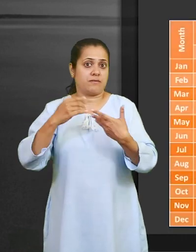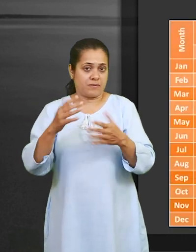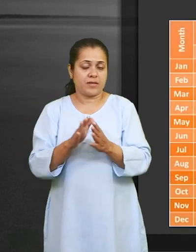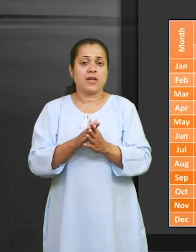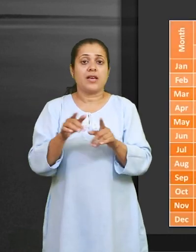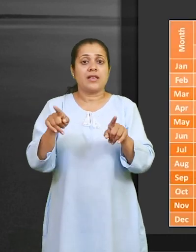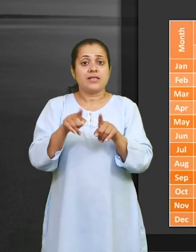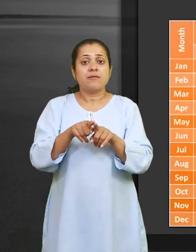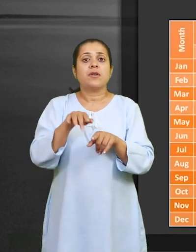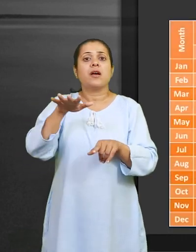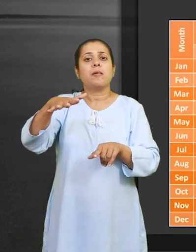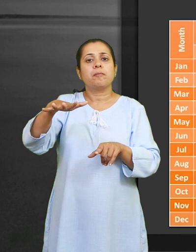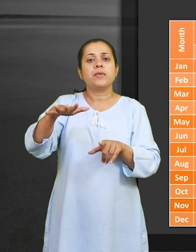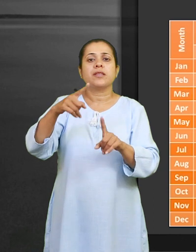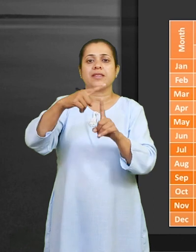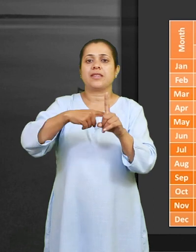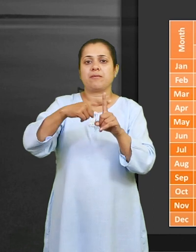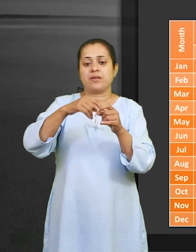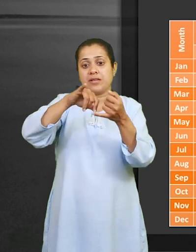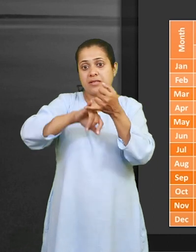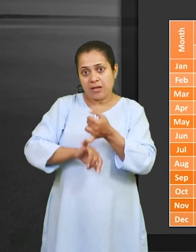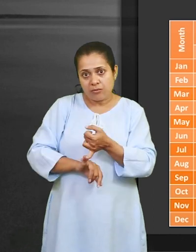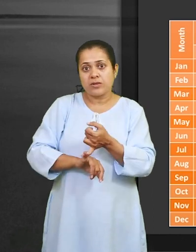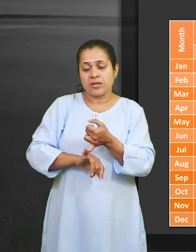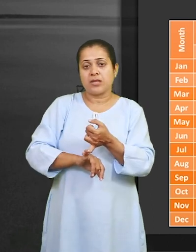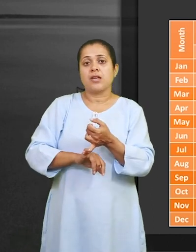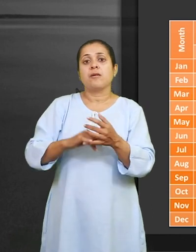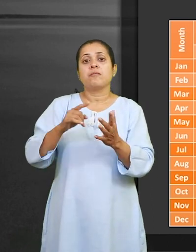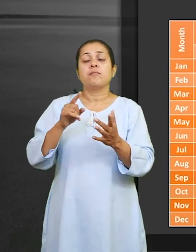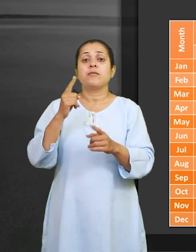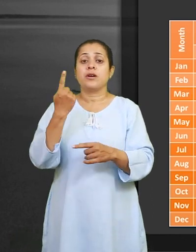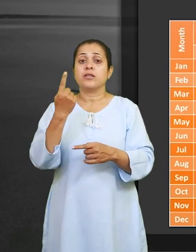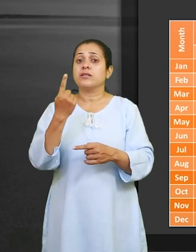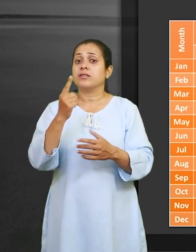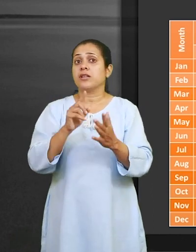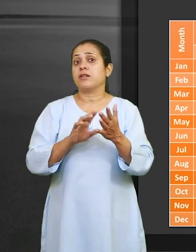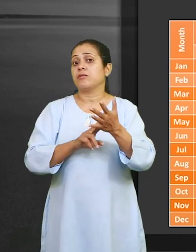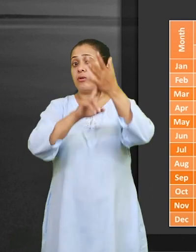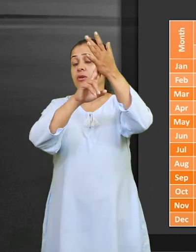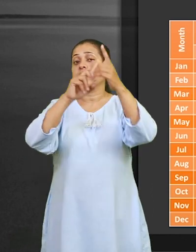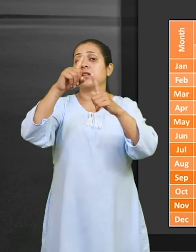mean temperature of the place in the south. The one is in Jammu and Kashmir, the other one is in